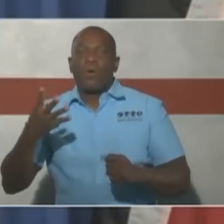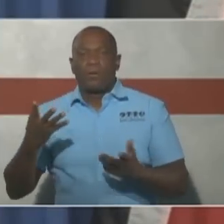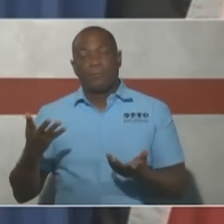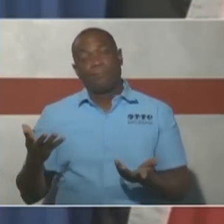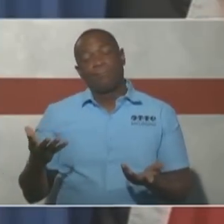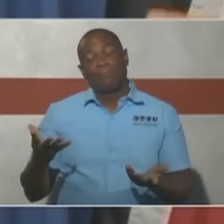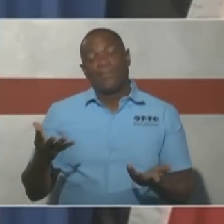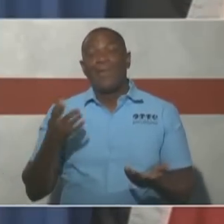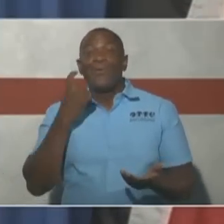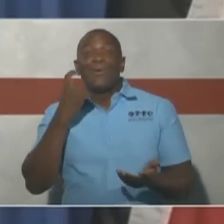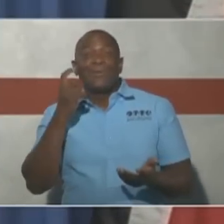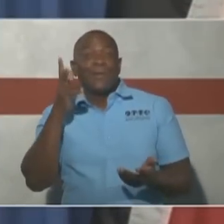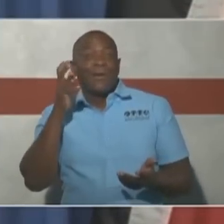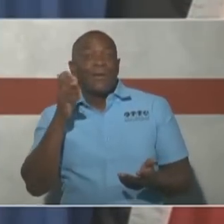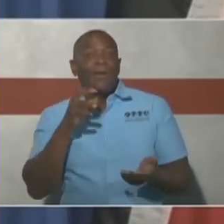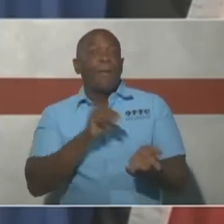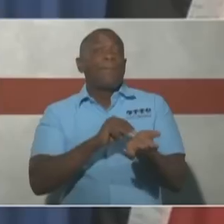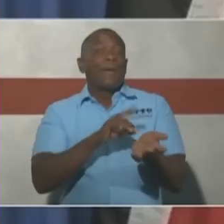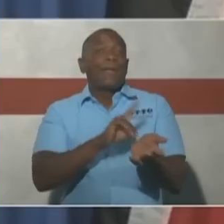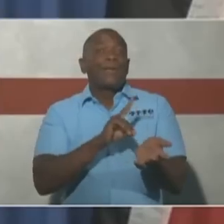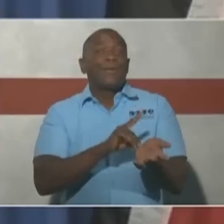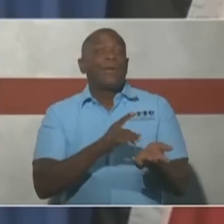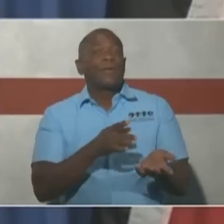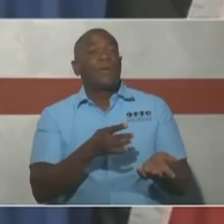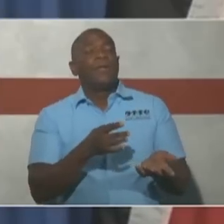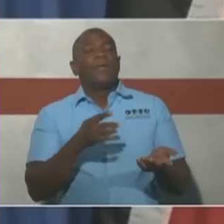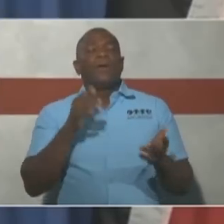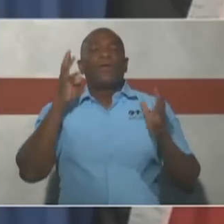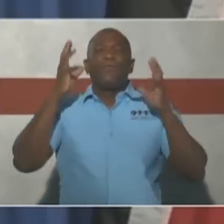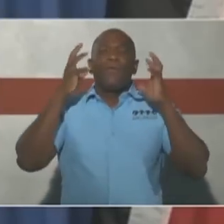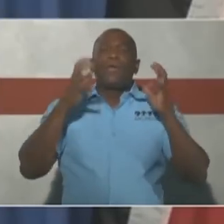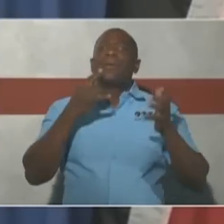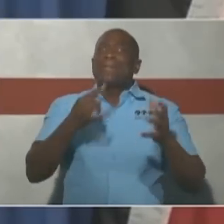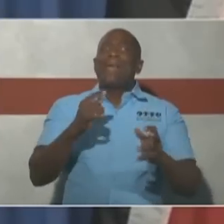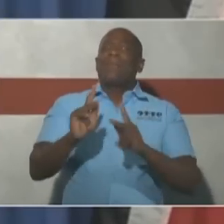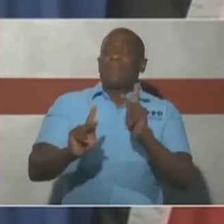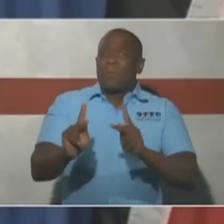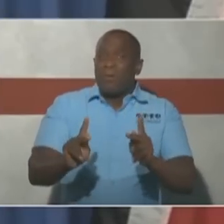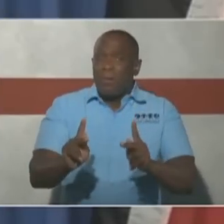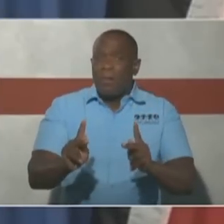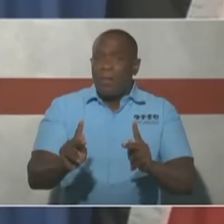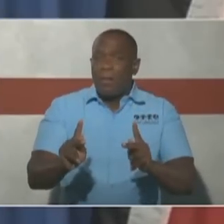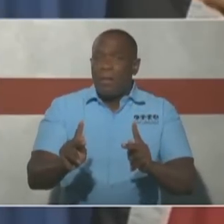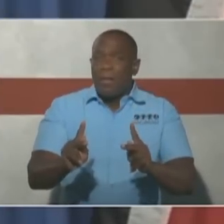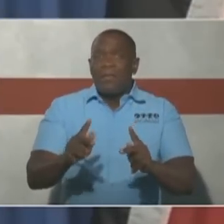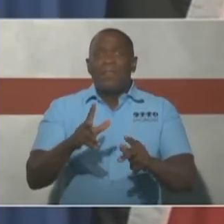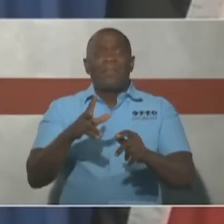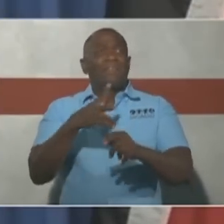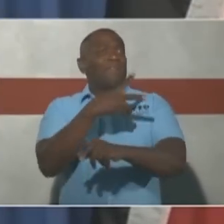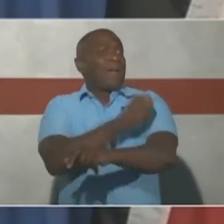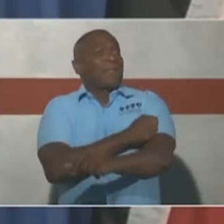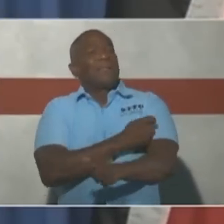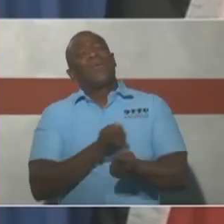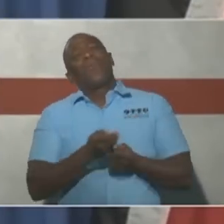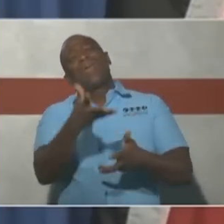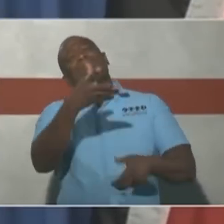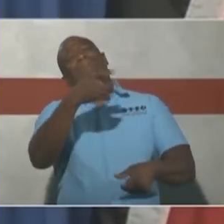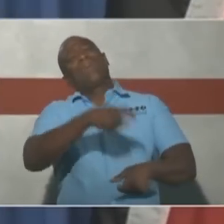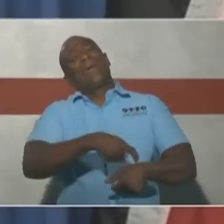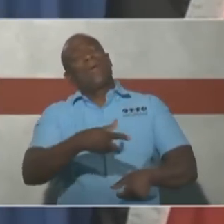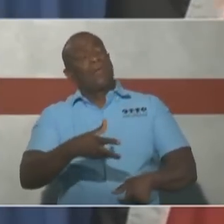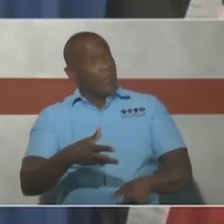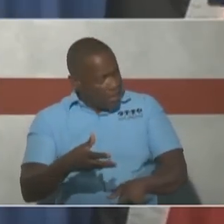forward, even though we do know that we can't escape as we can. Get vaccinated. And